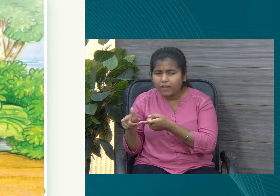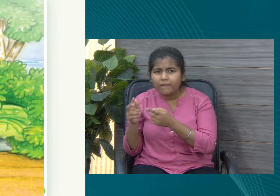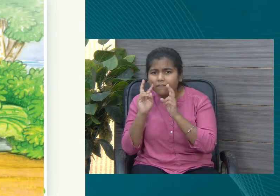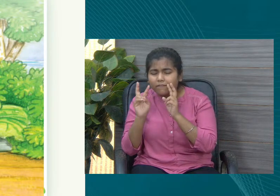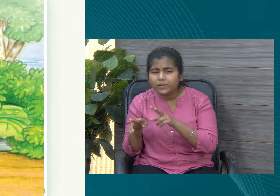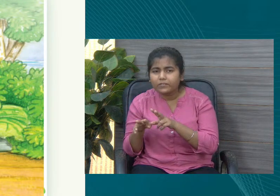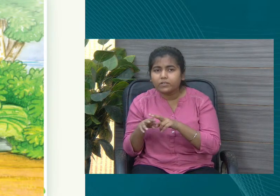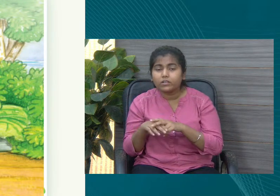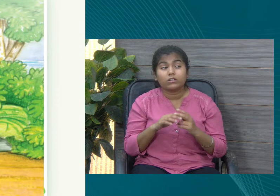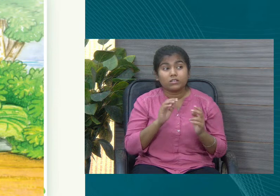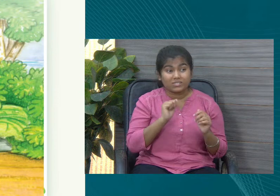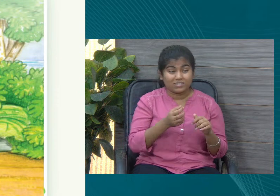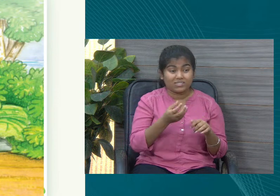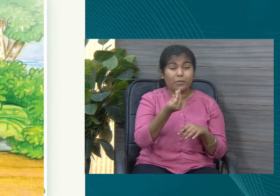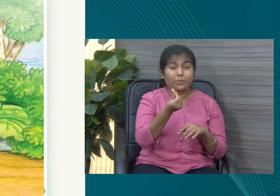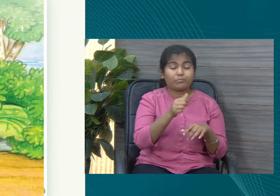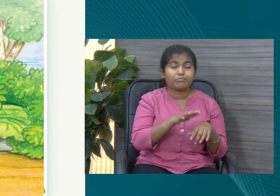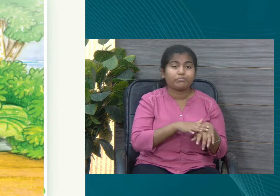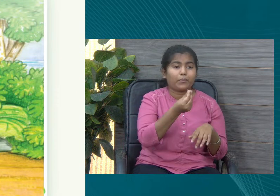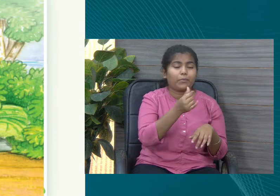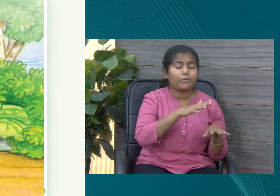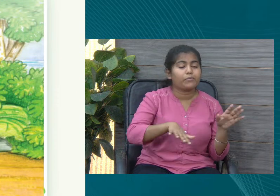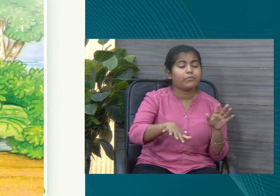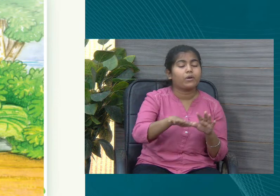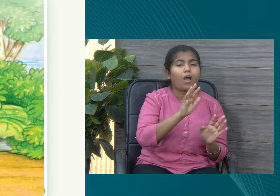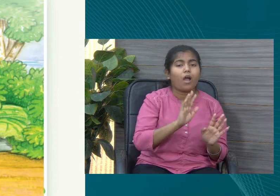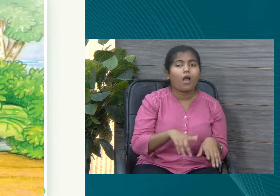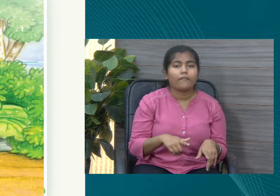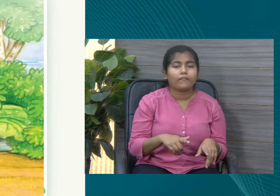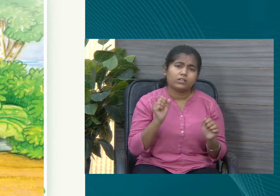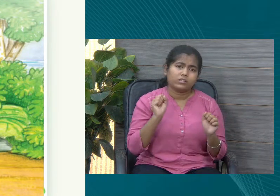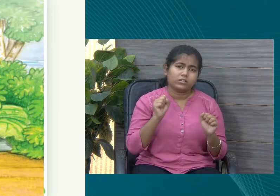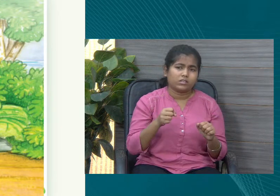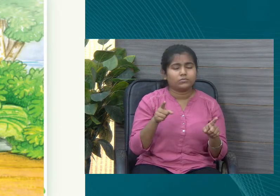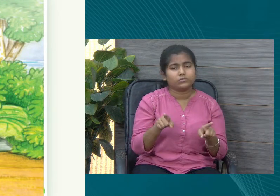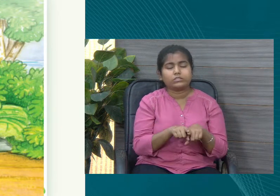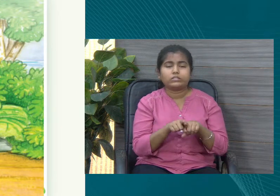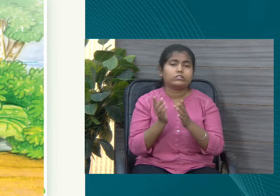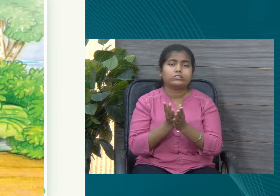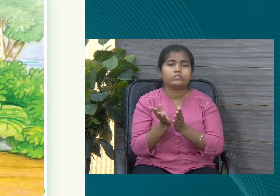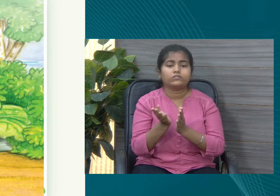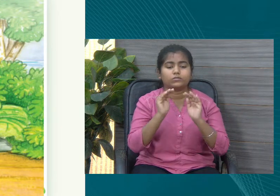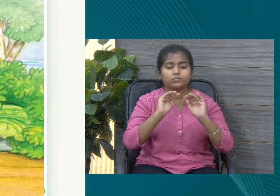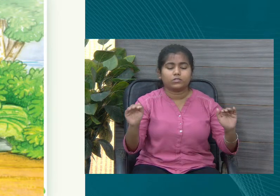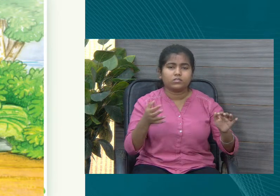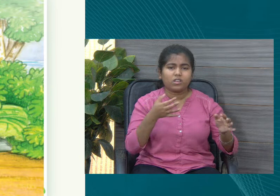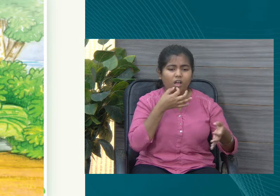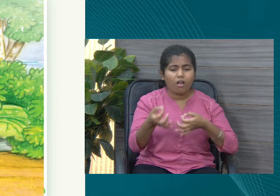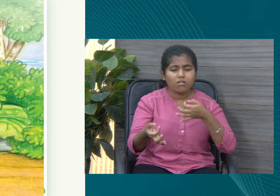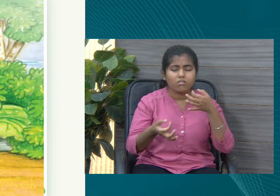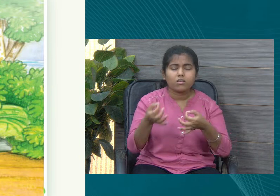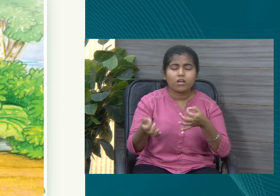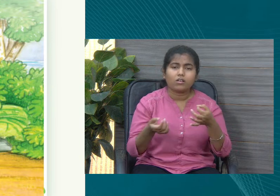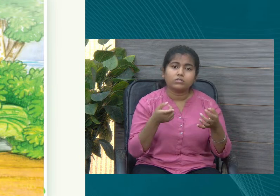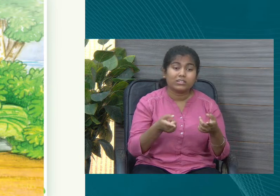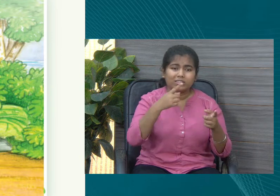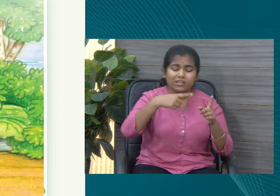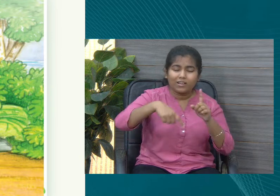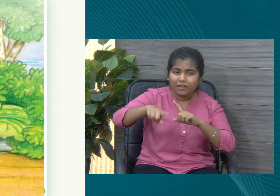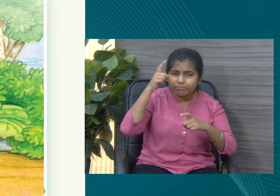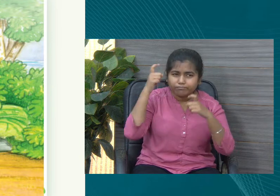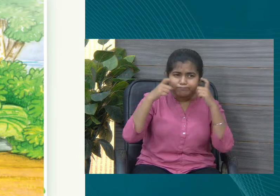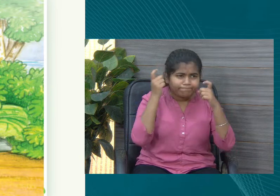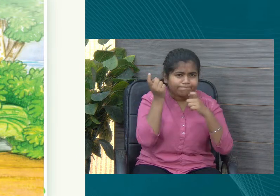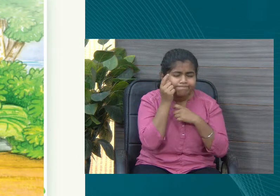there and to involve our students, we can ask all these kinds of the questions so that students get involved.